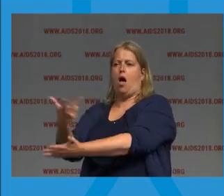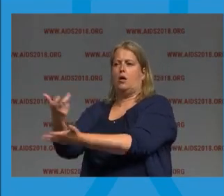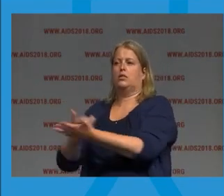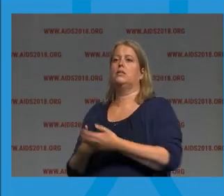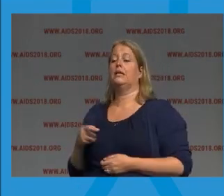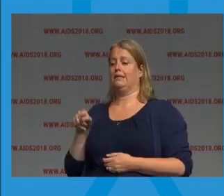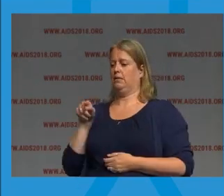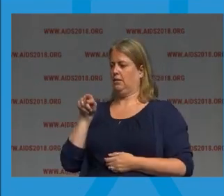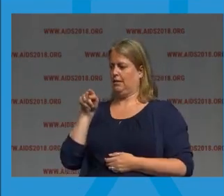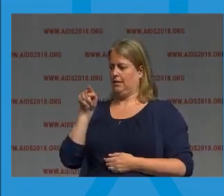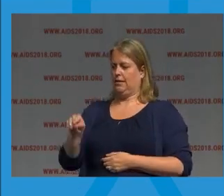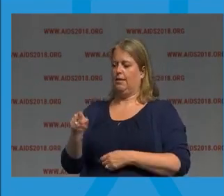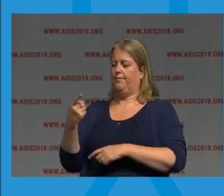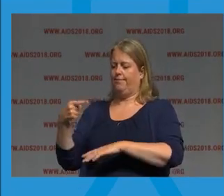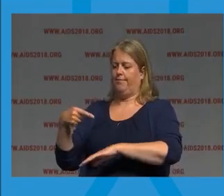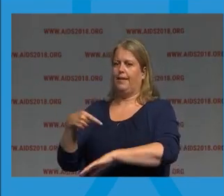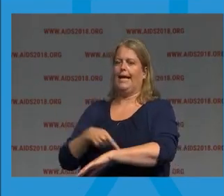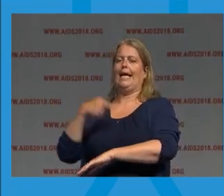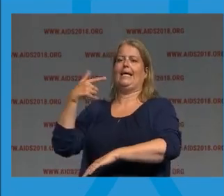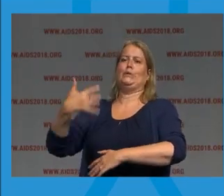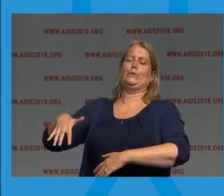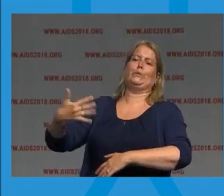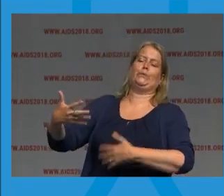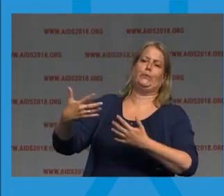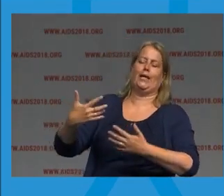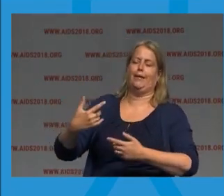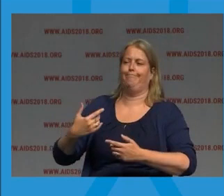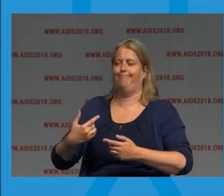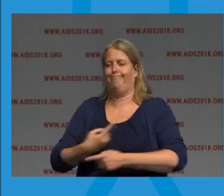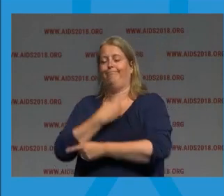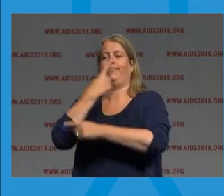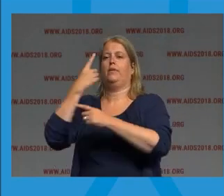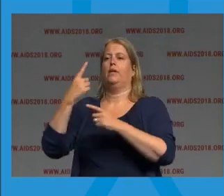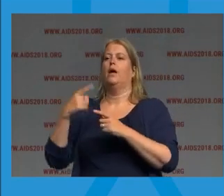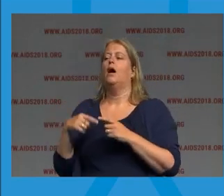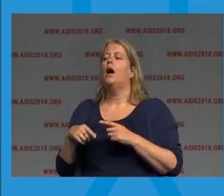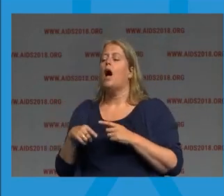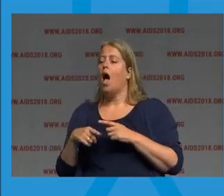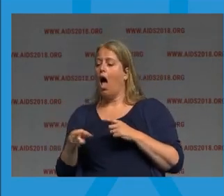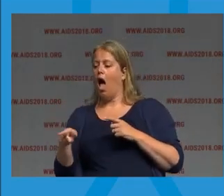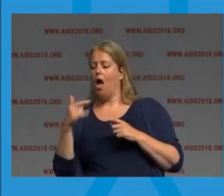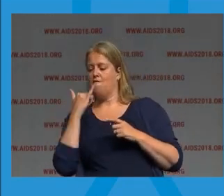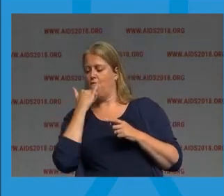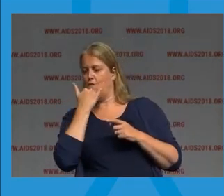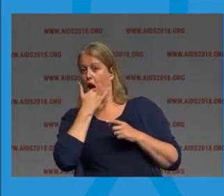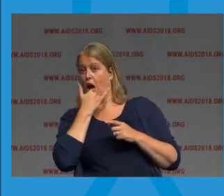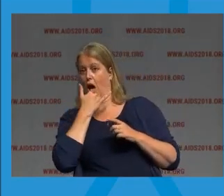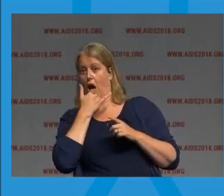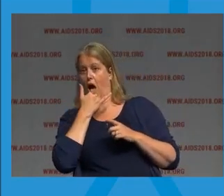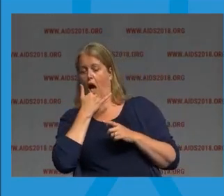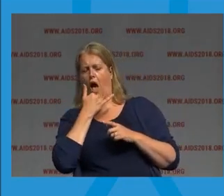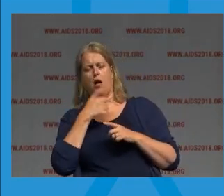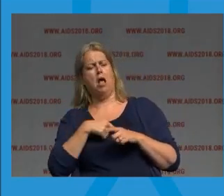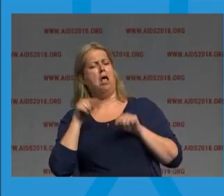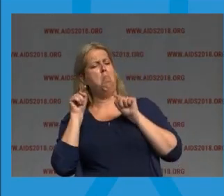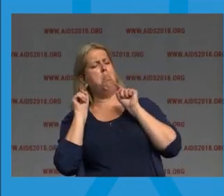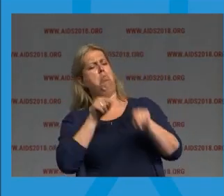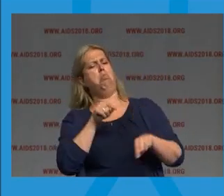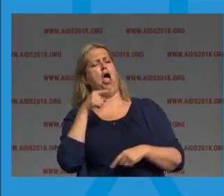nurse had a needle stick injury, and she was falsely or wrongly accused of